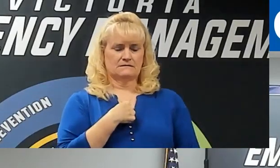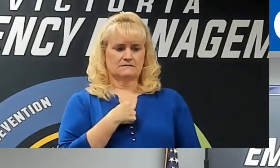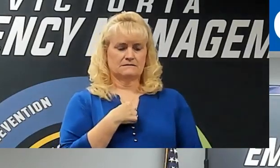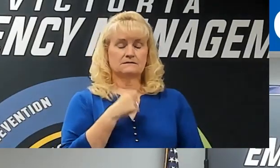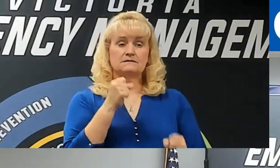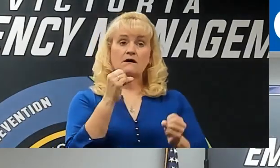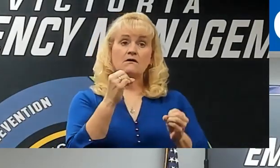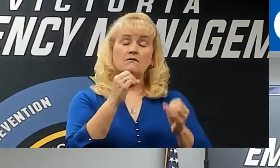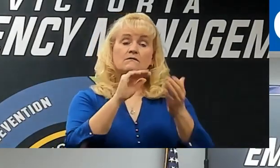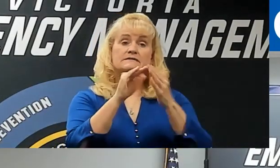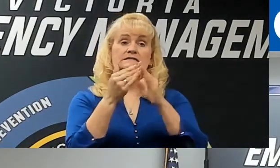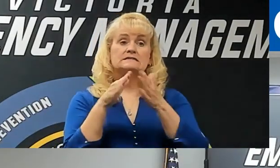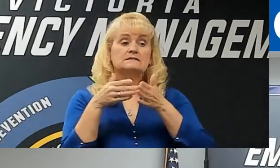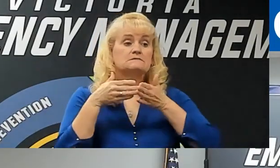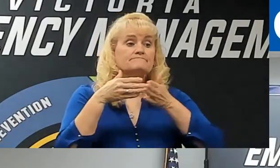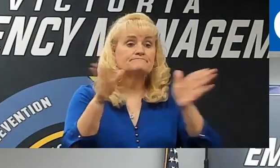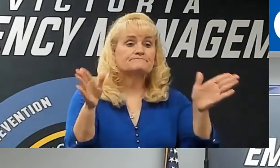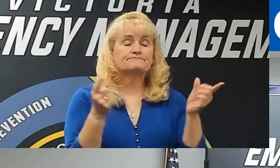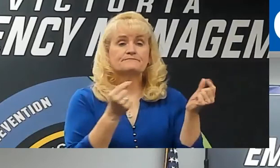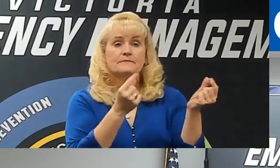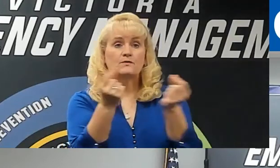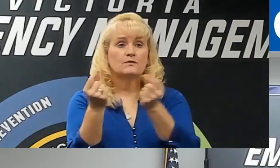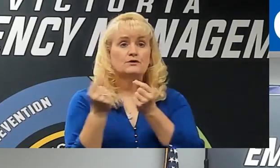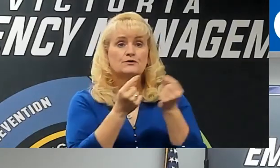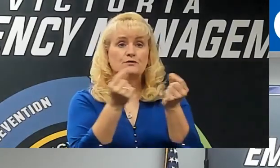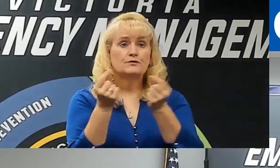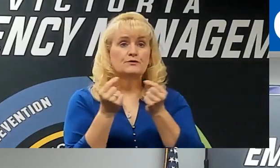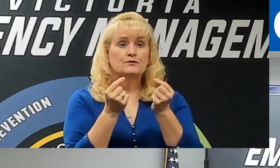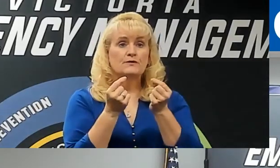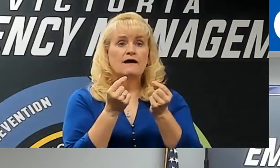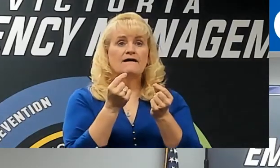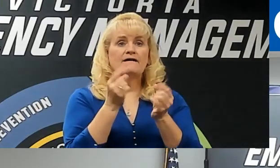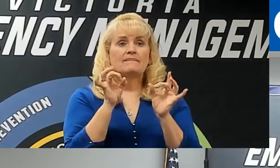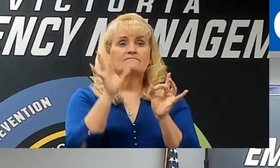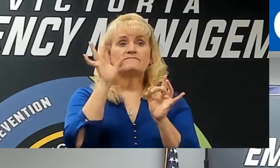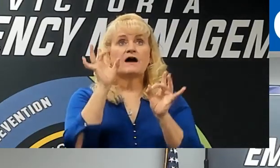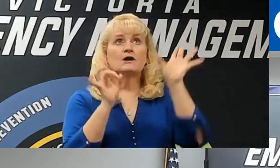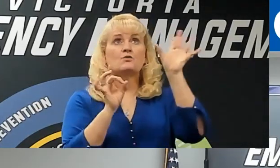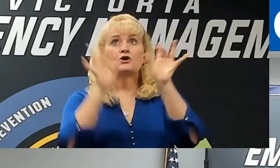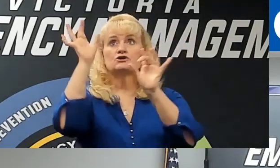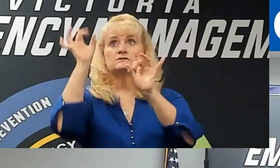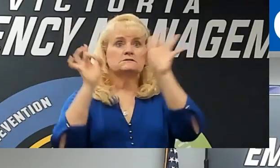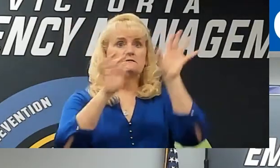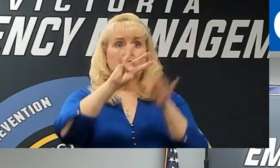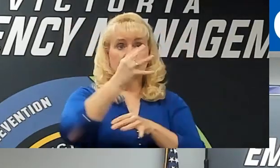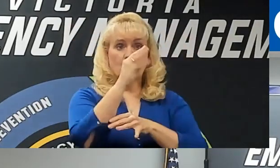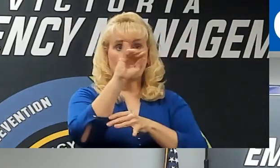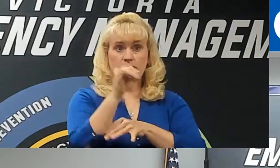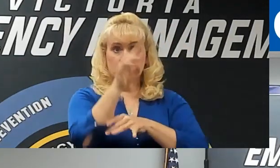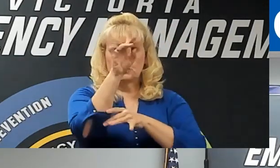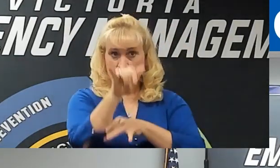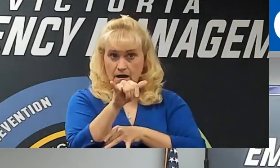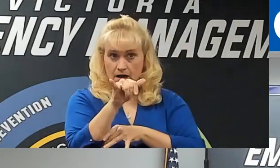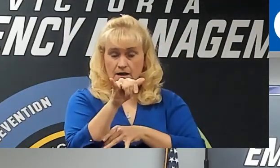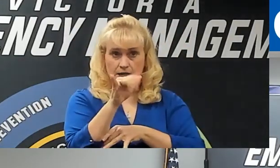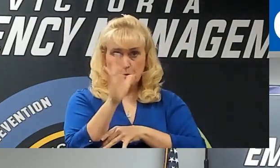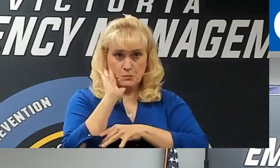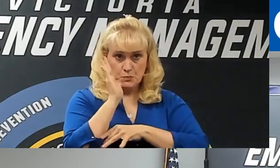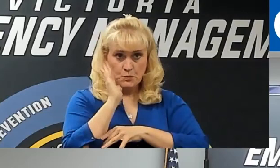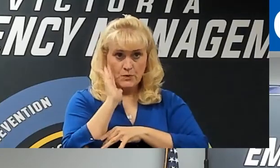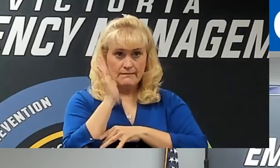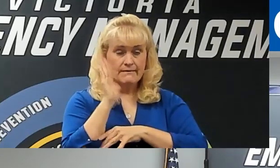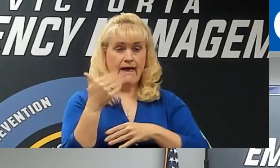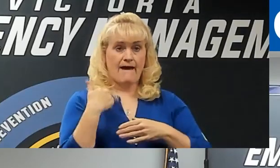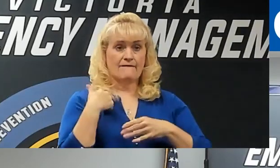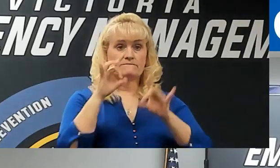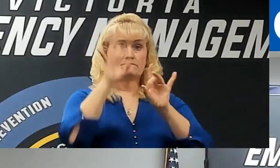is taking steps to have a fireworks display on the 4th. It's going to be done primarily